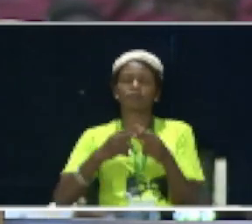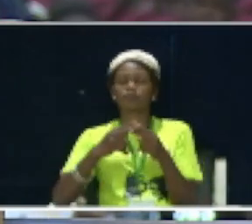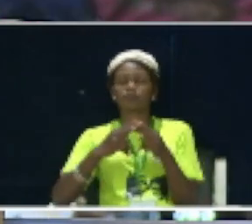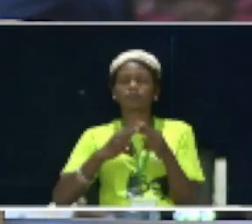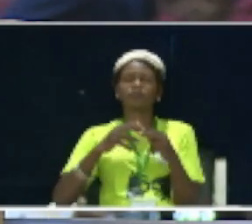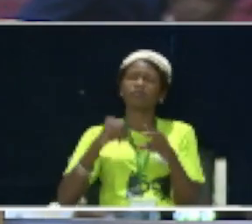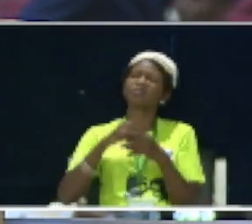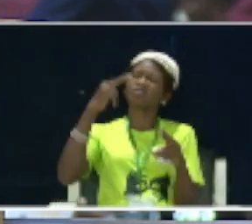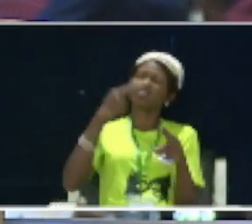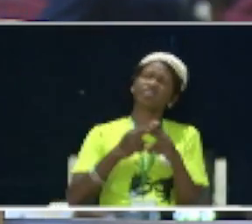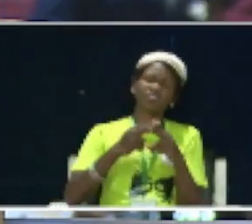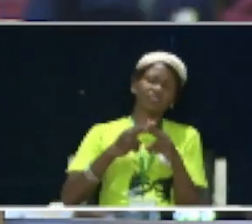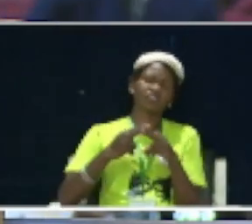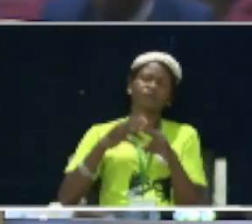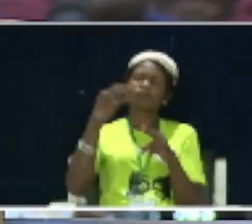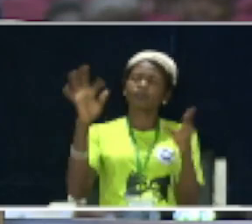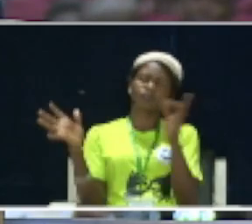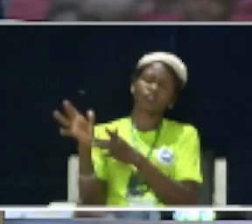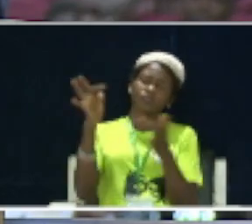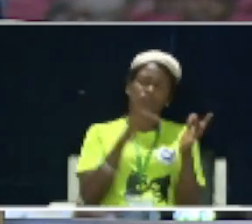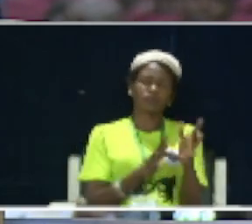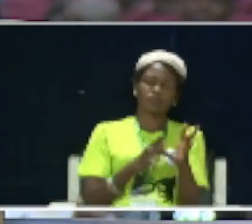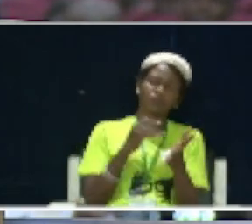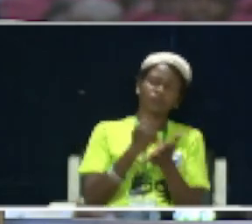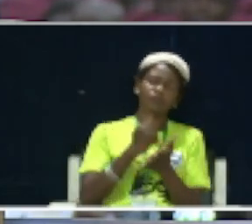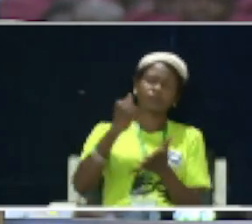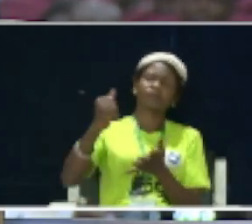In the name of Jesus,